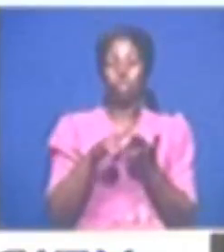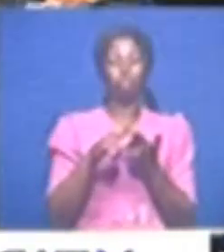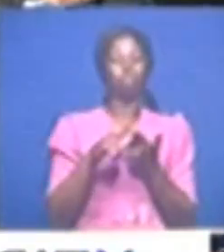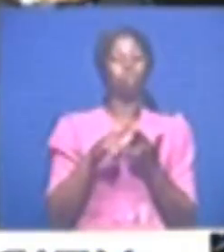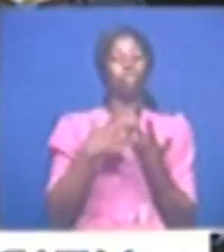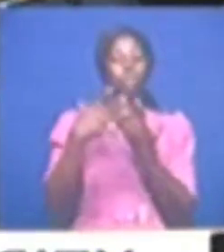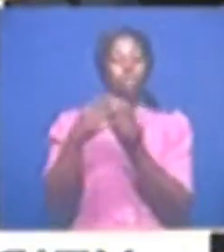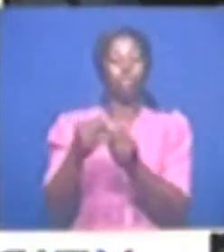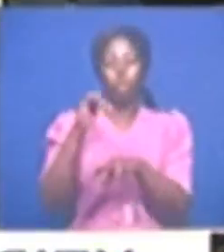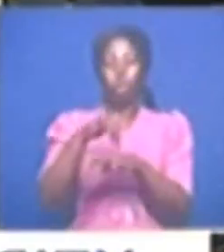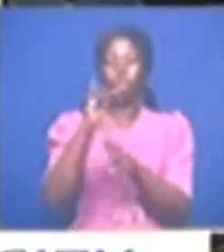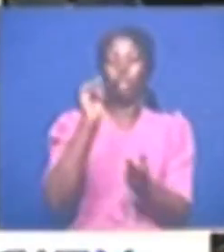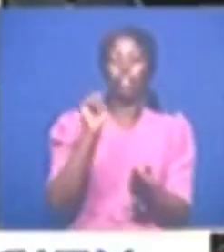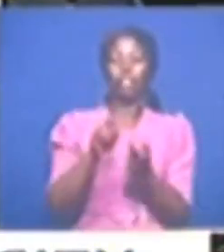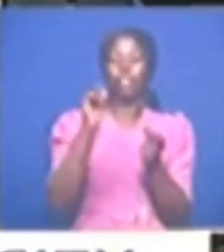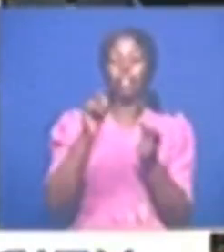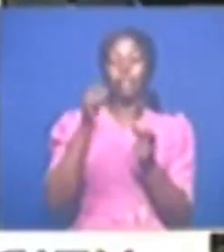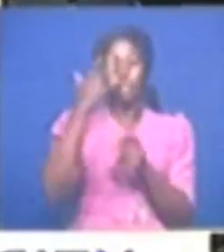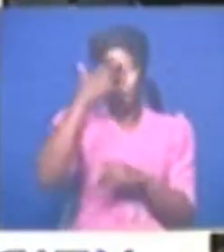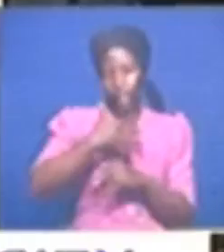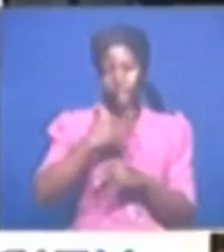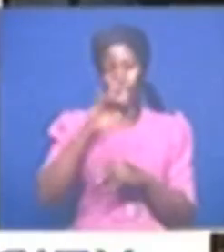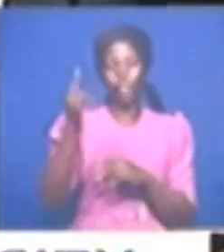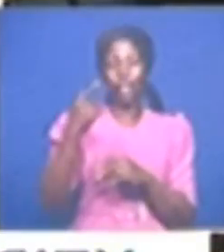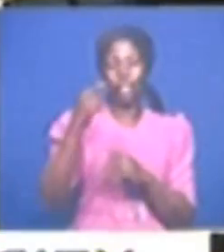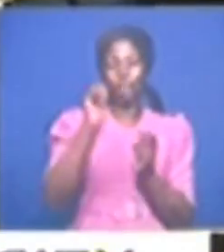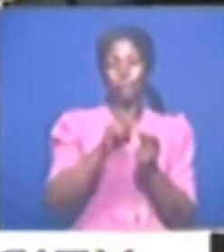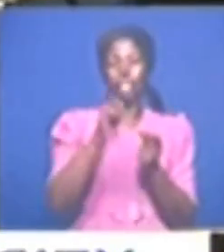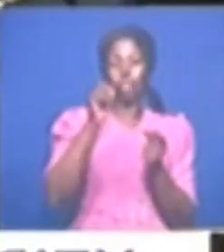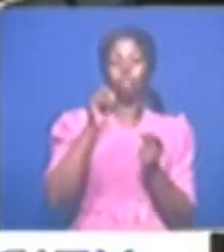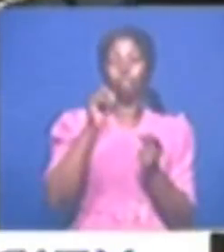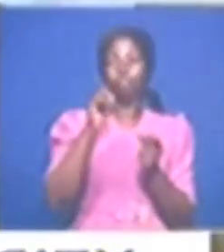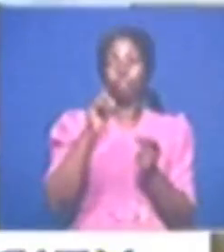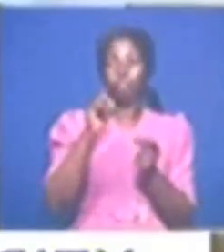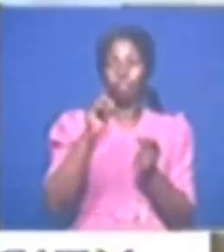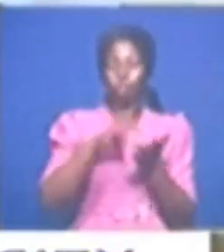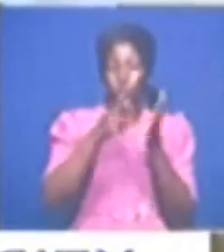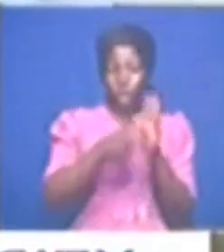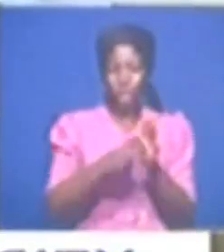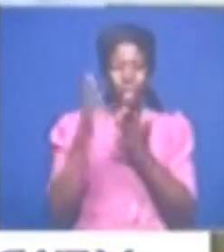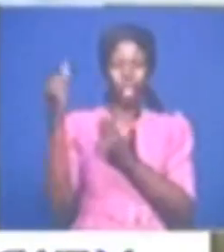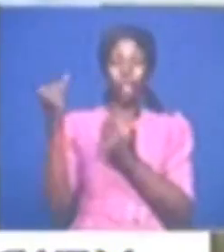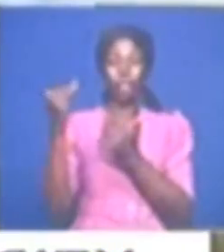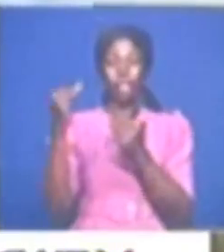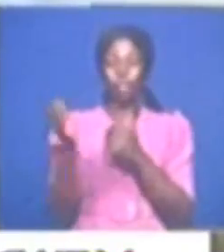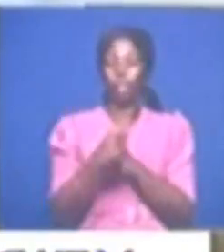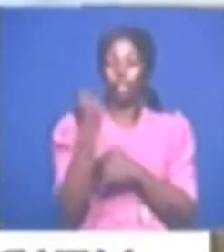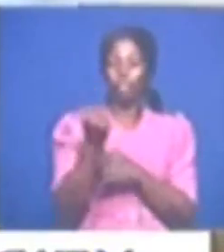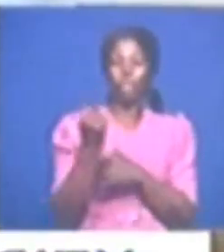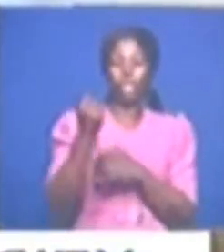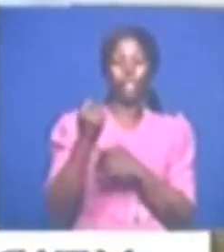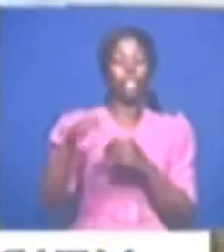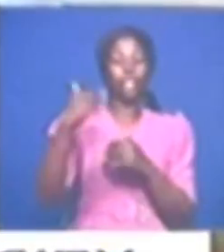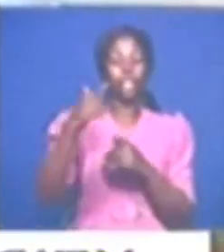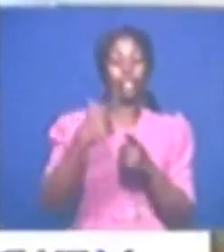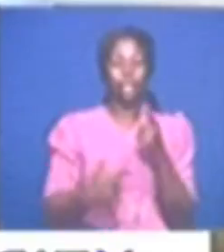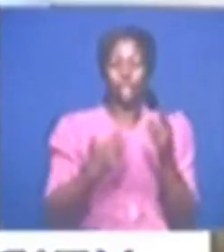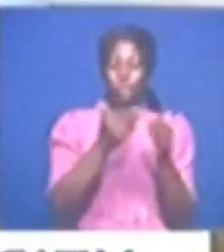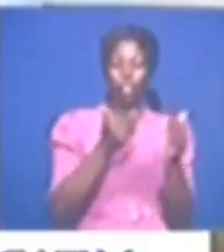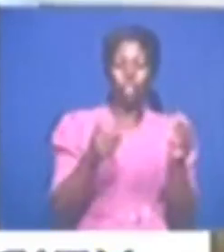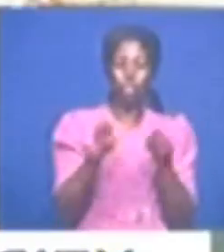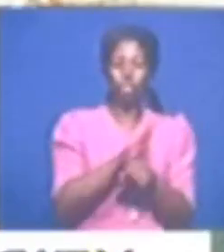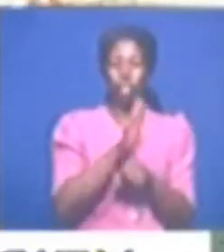phase. The first pilot project under the local currency tariff regime is expected in May next year before fully